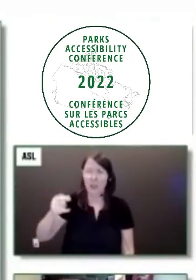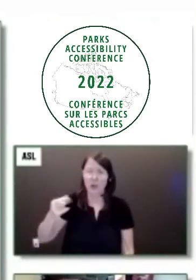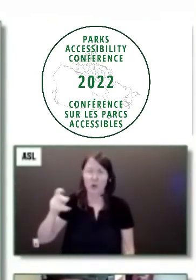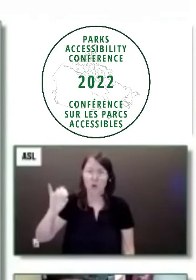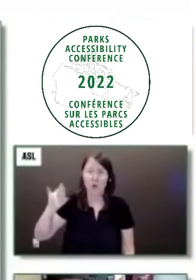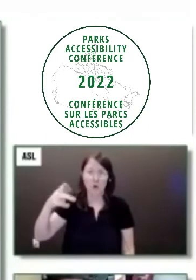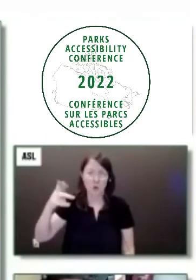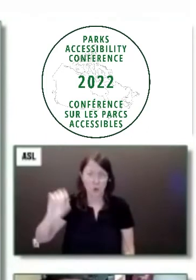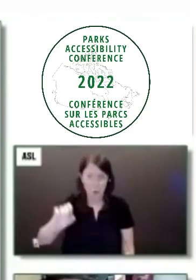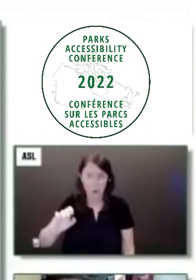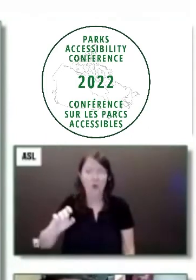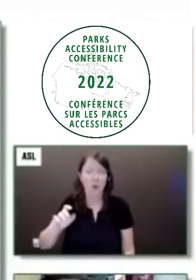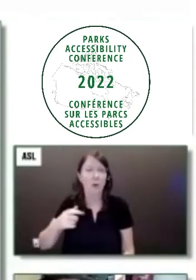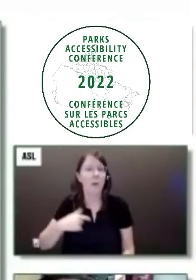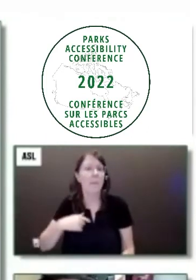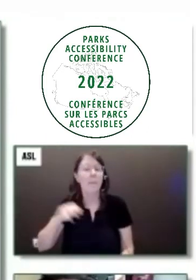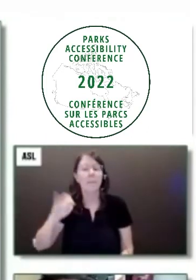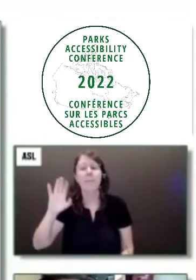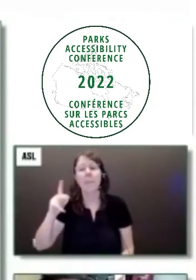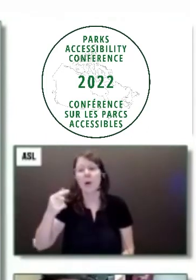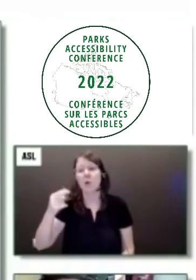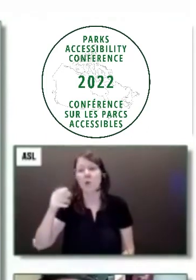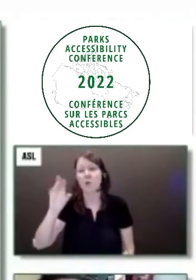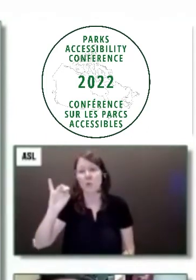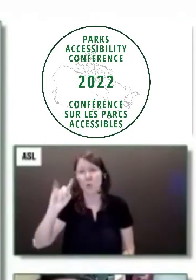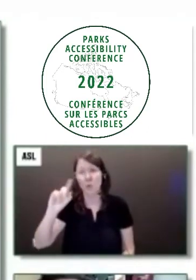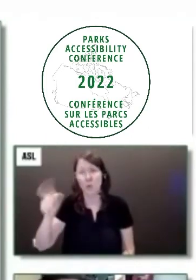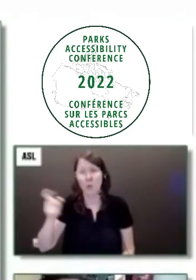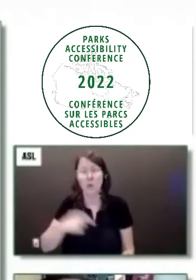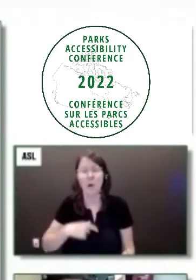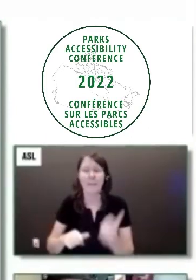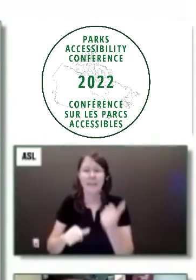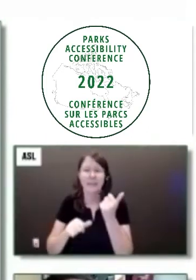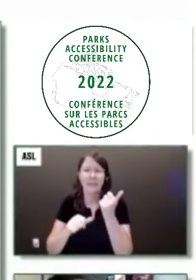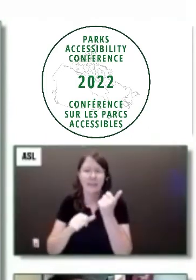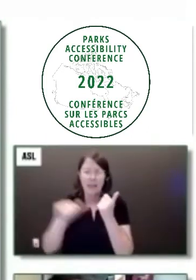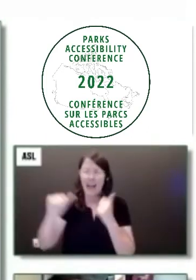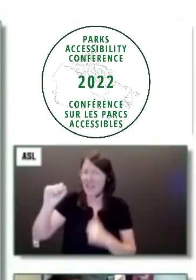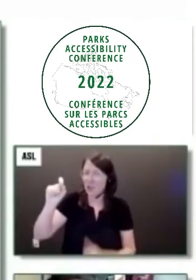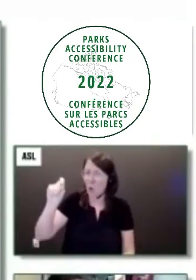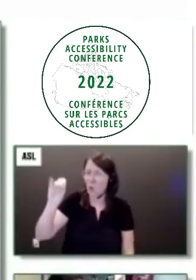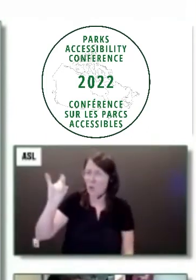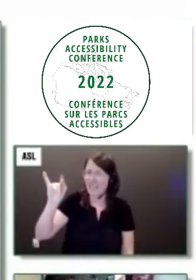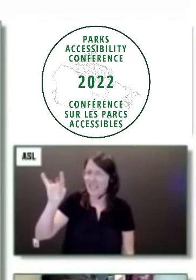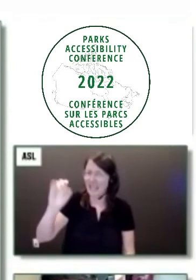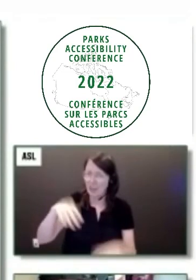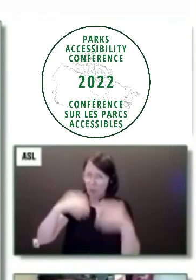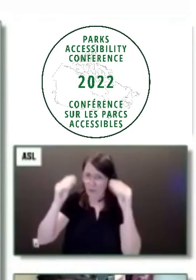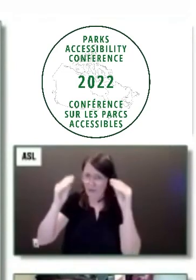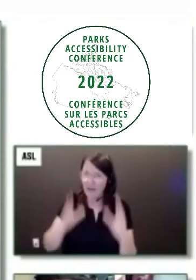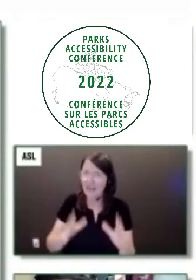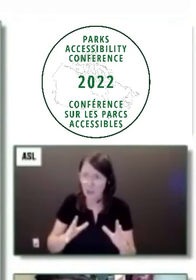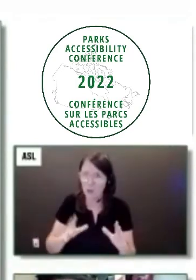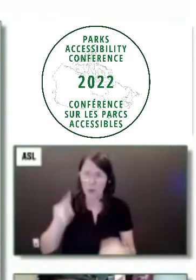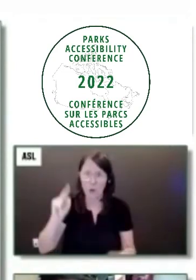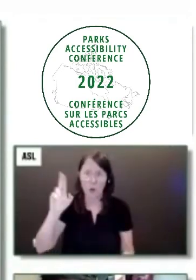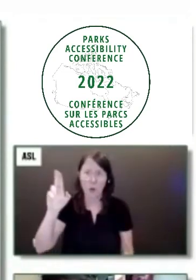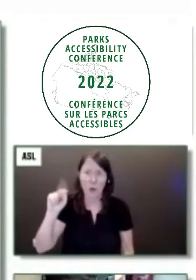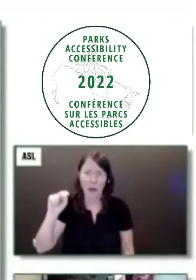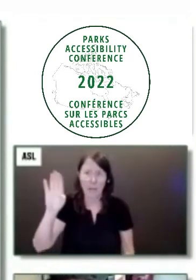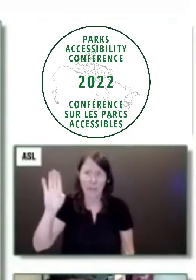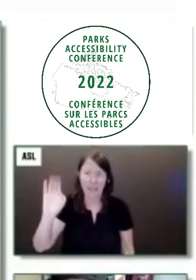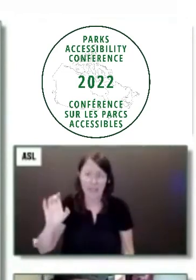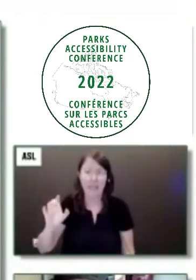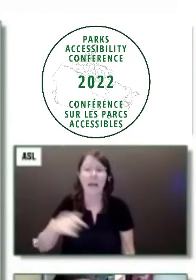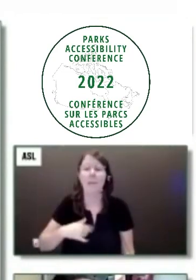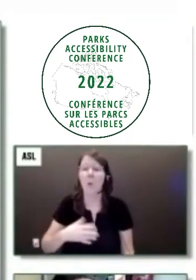the UNBC School of Planning and Sustainability. I am a white male, have dark brown hair, a rather long